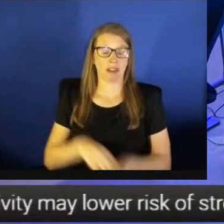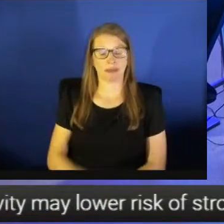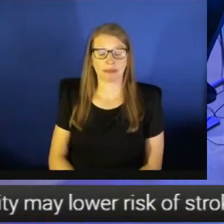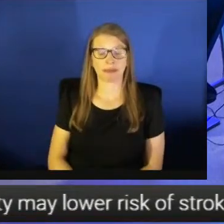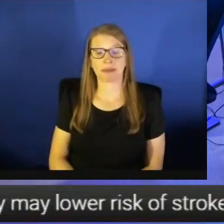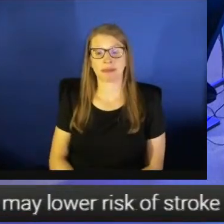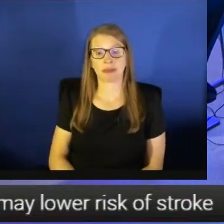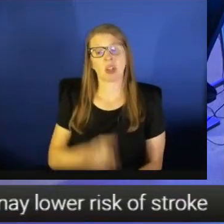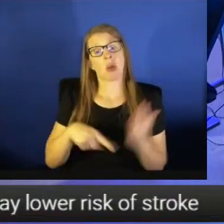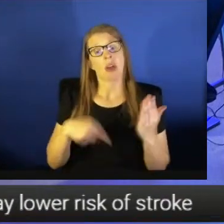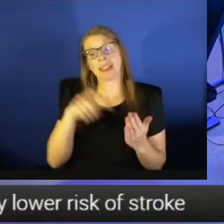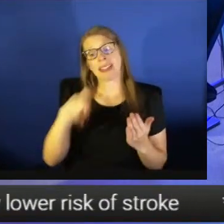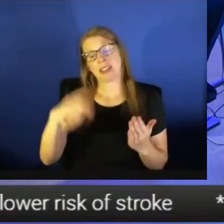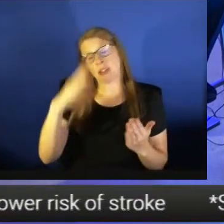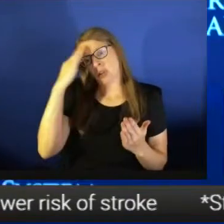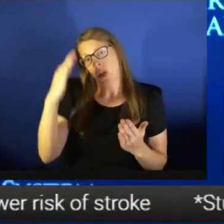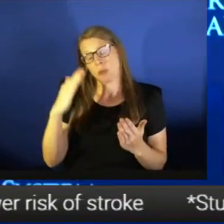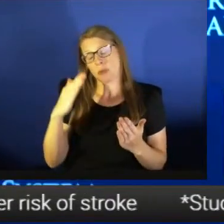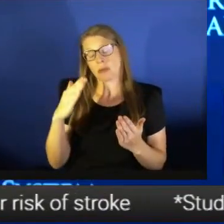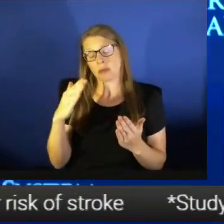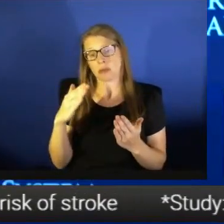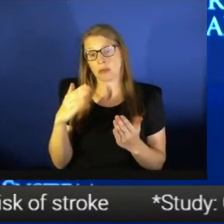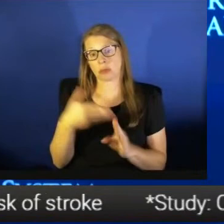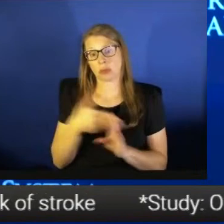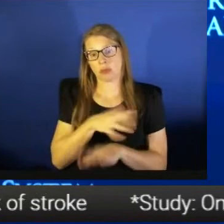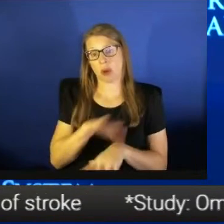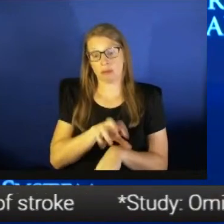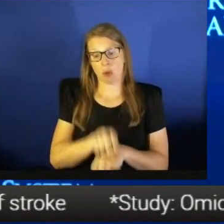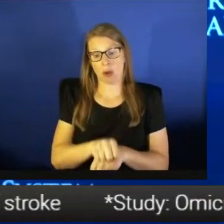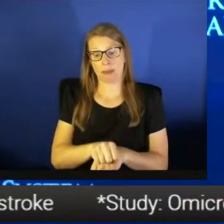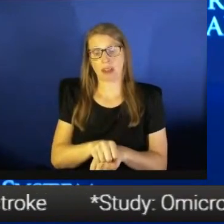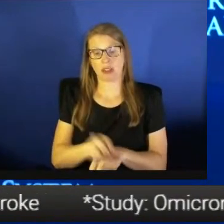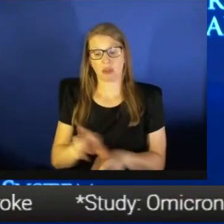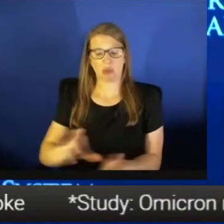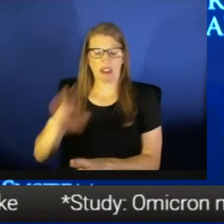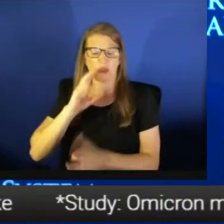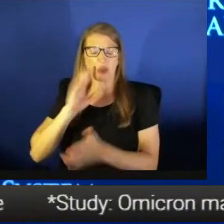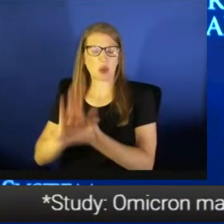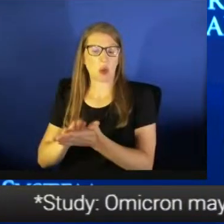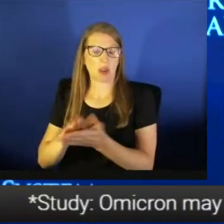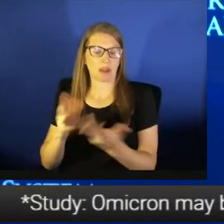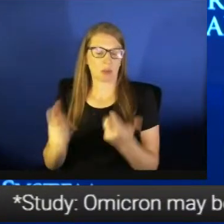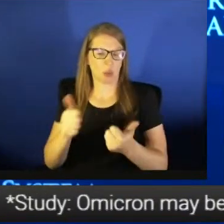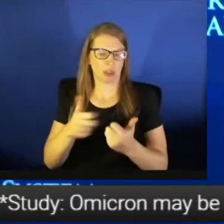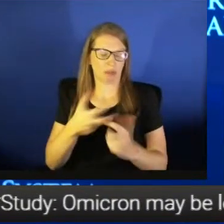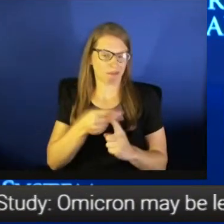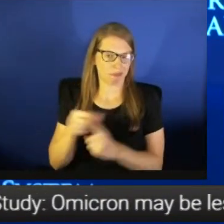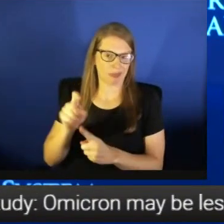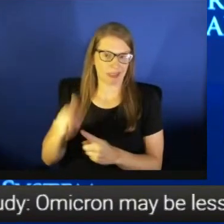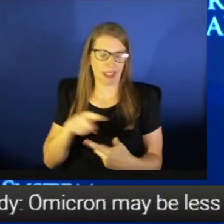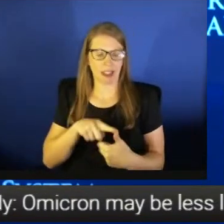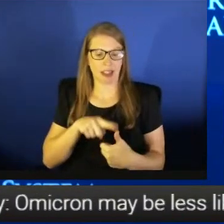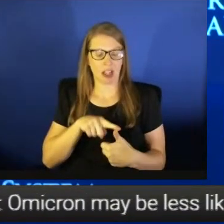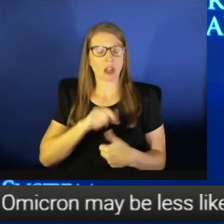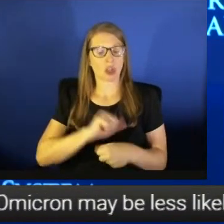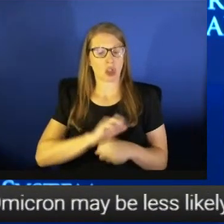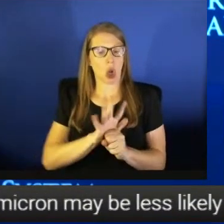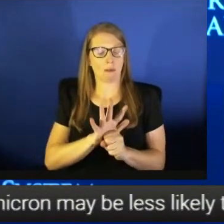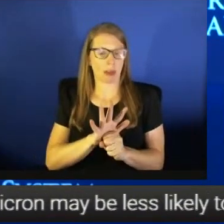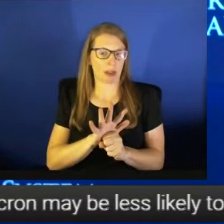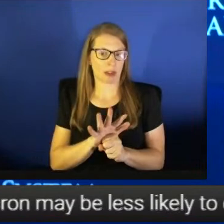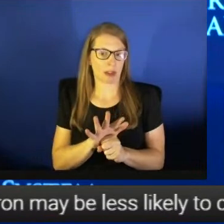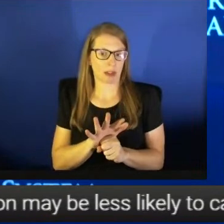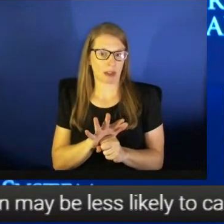to get our kids ready for school? Yeah, and I think that's really important. I think with COVID